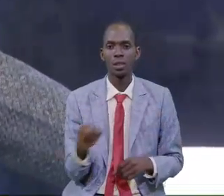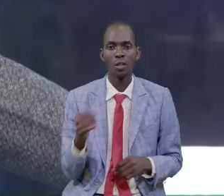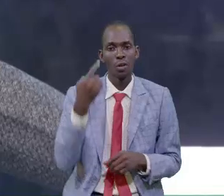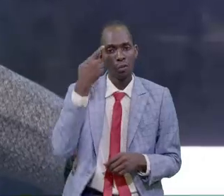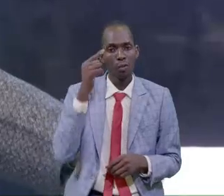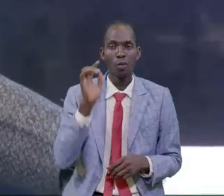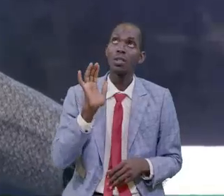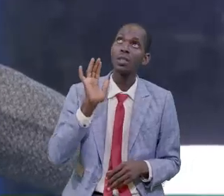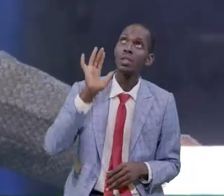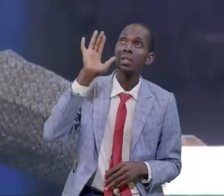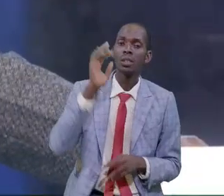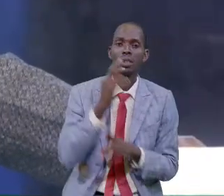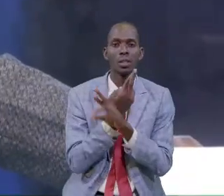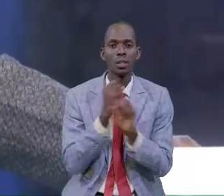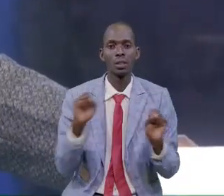people.